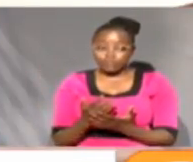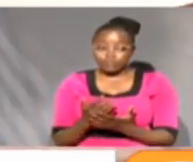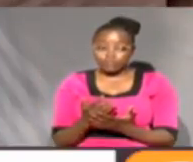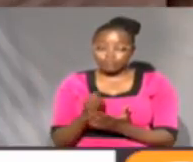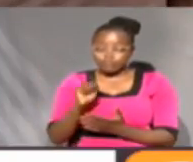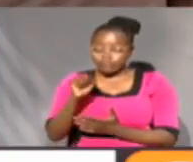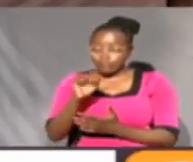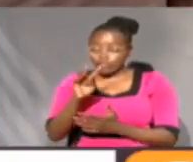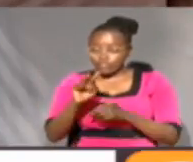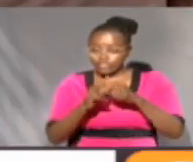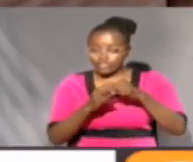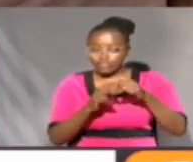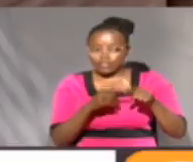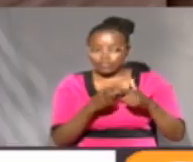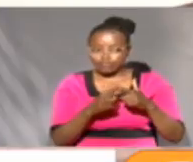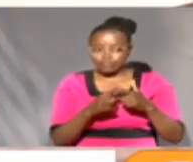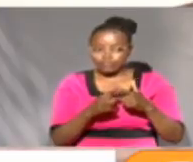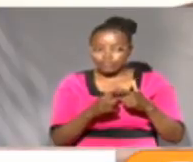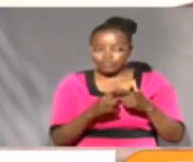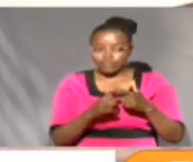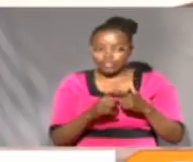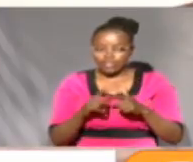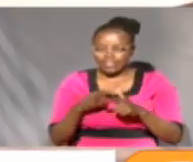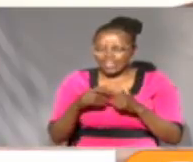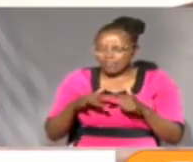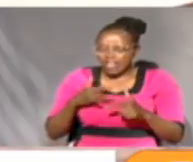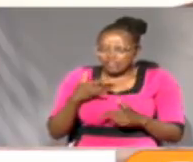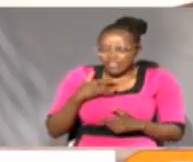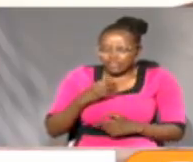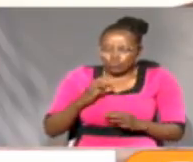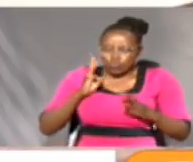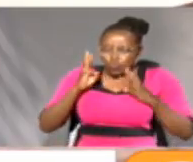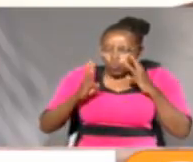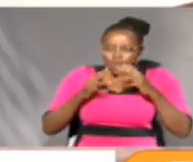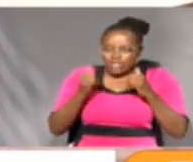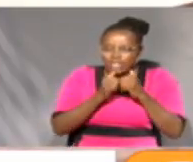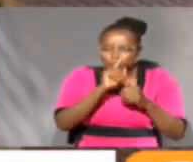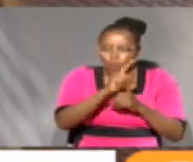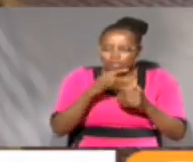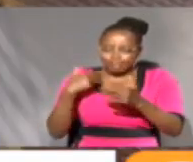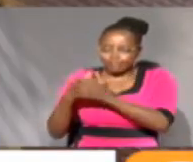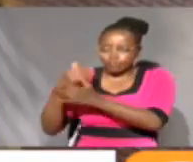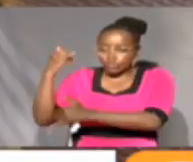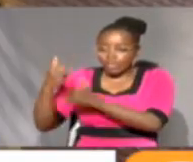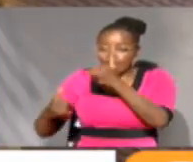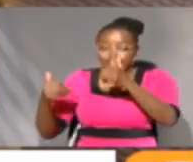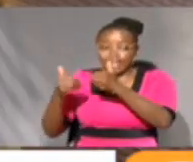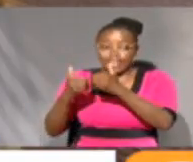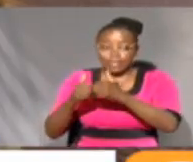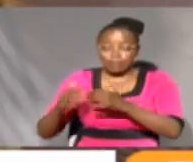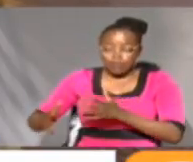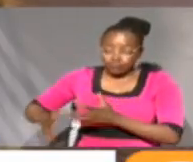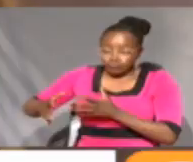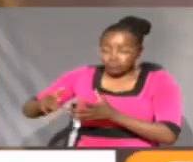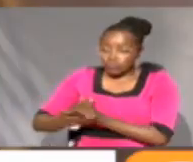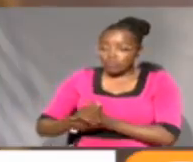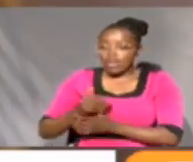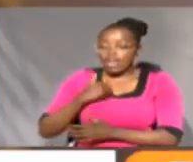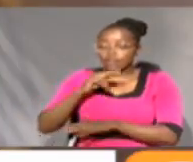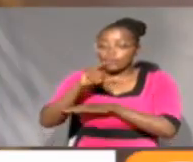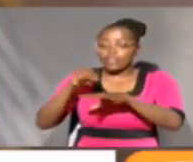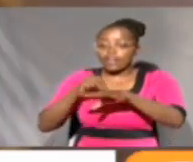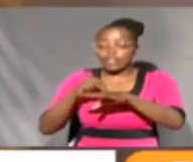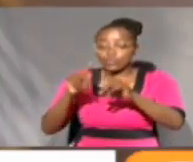yeah, it was jittery. The butterflies. I think I had butterflies from game one till game last. But as his rugby profile rose with the national